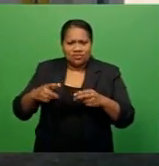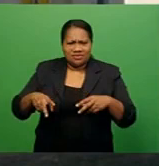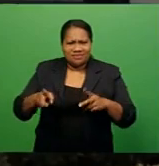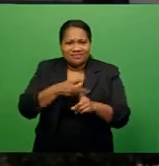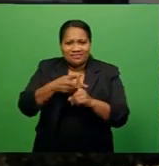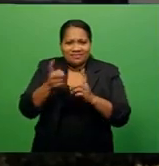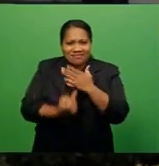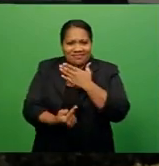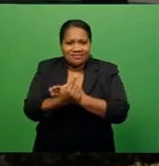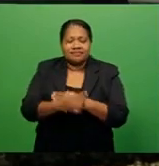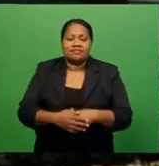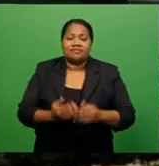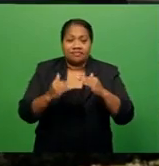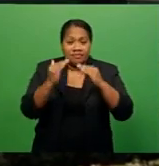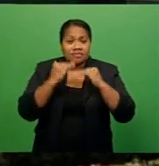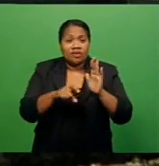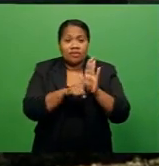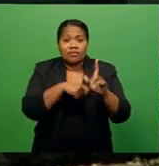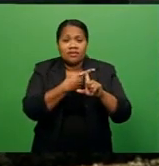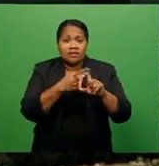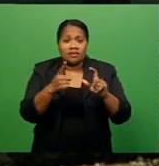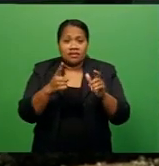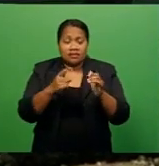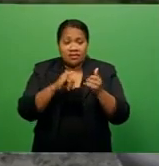RKS administrators to address bullying.